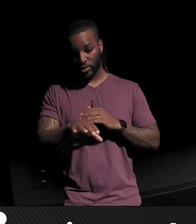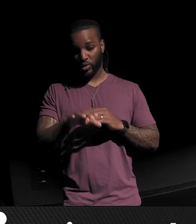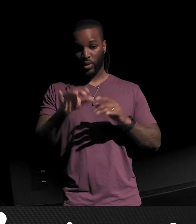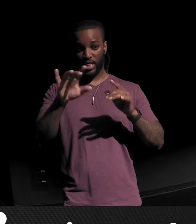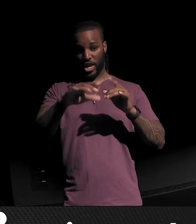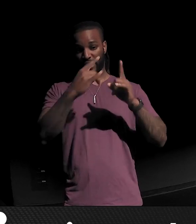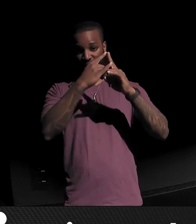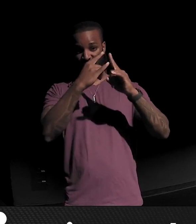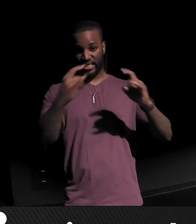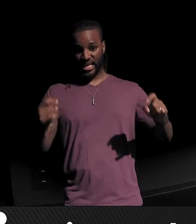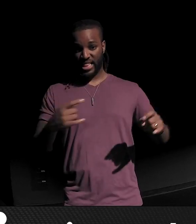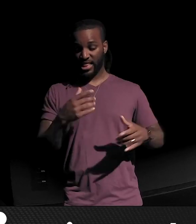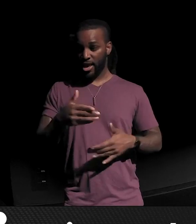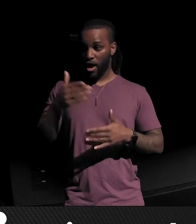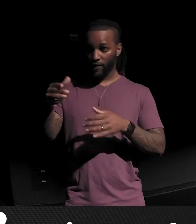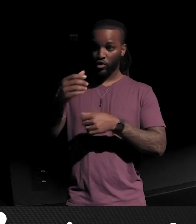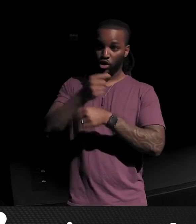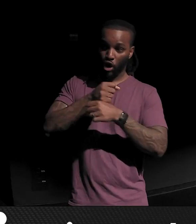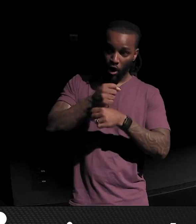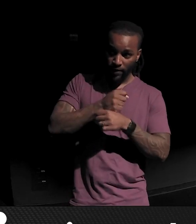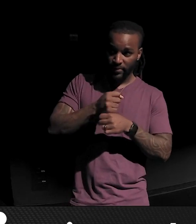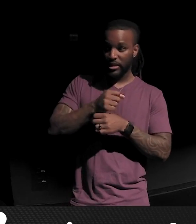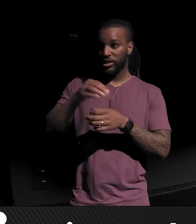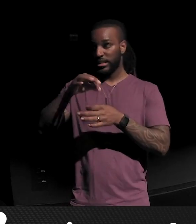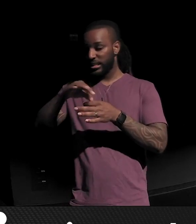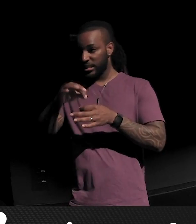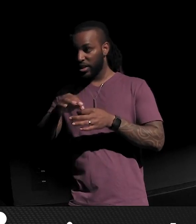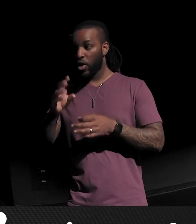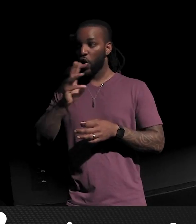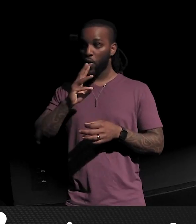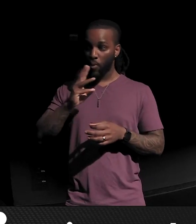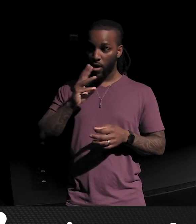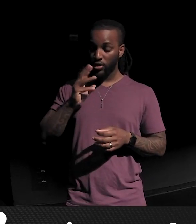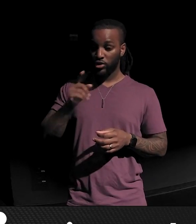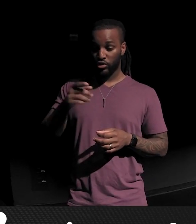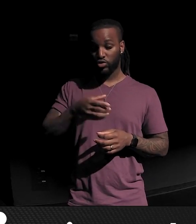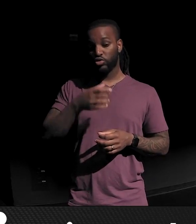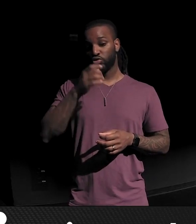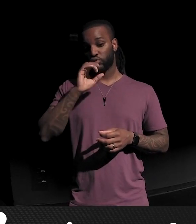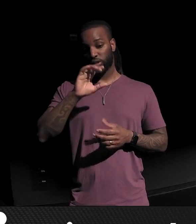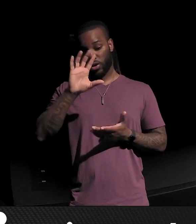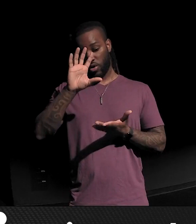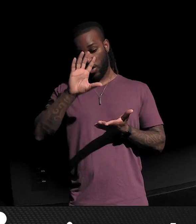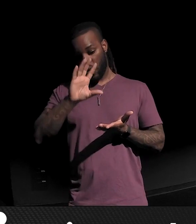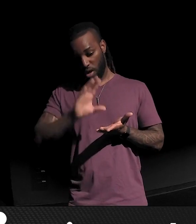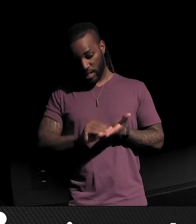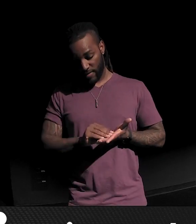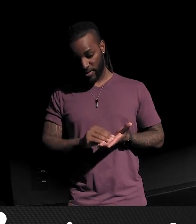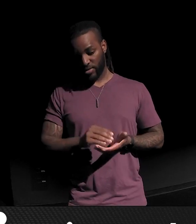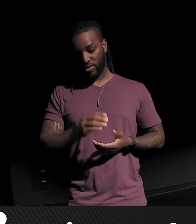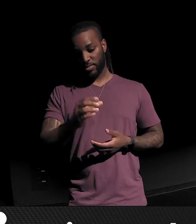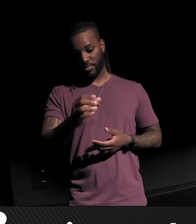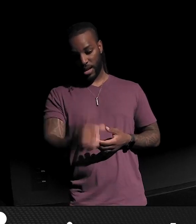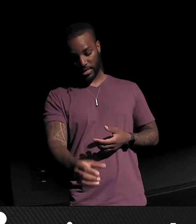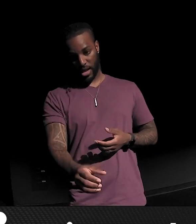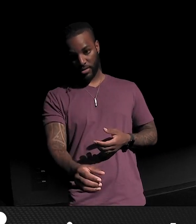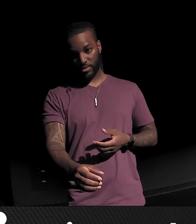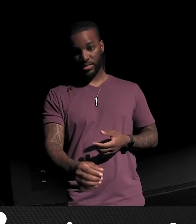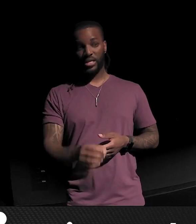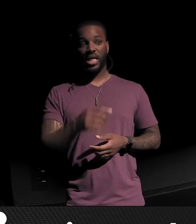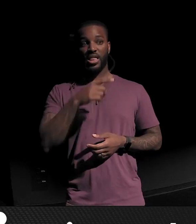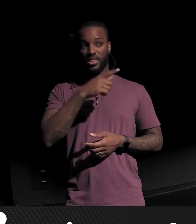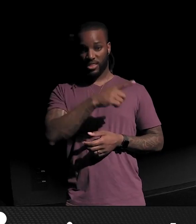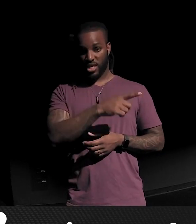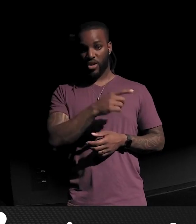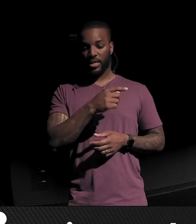they offer you coffee or tea or water in a cup, and you drink that whole cup and you put it back down, it is their custom. They cannot